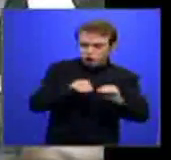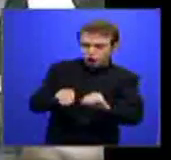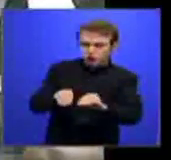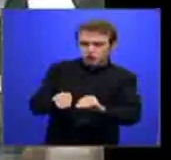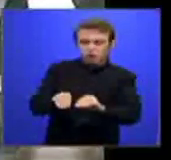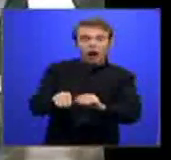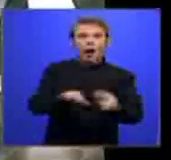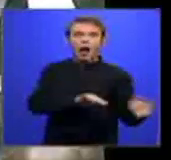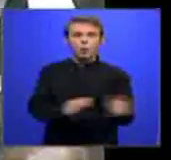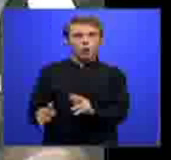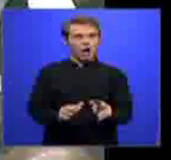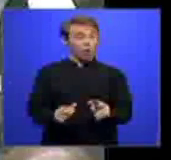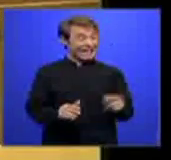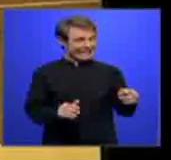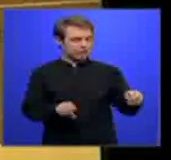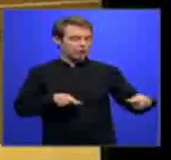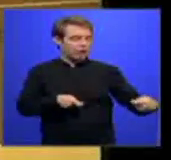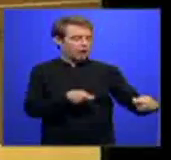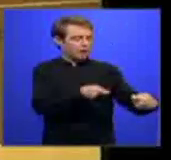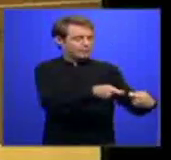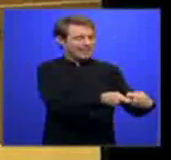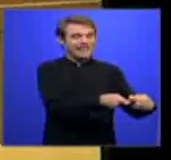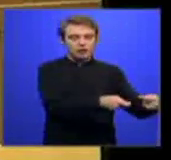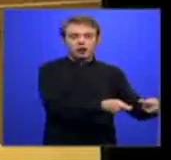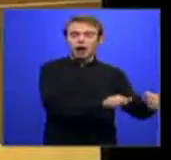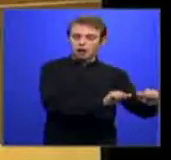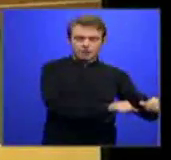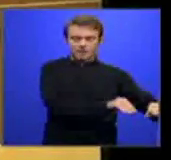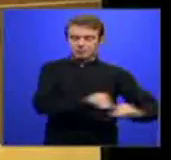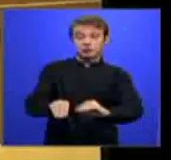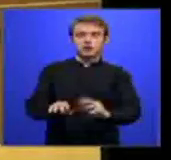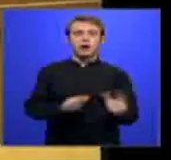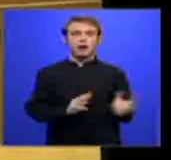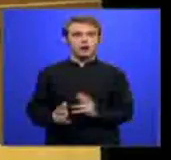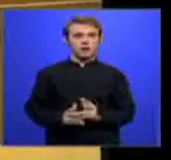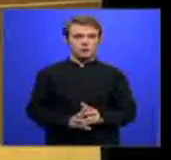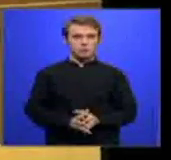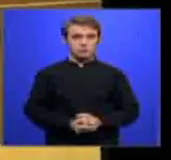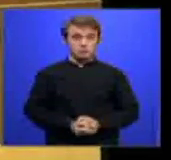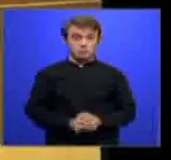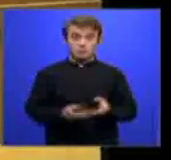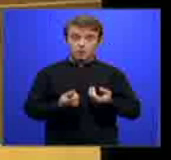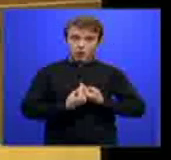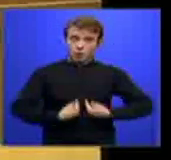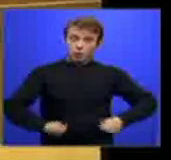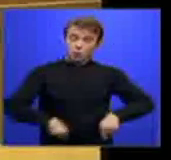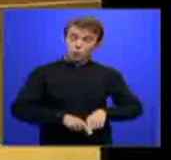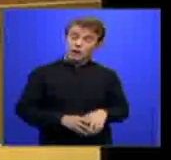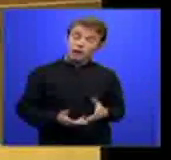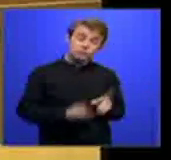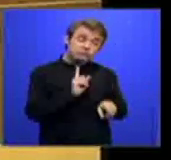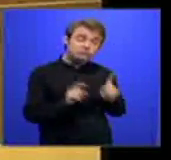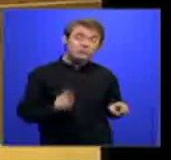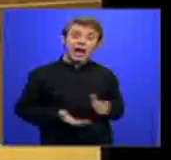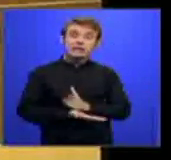Another challenge we have faced is the preference for money instead of land by some